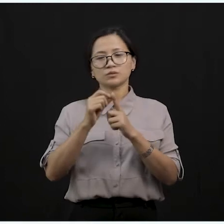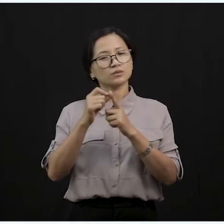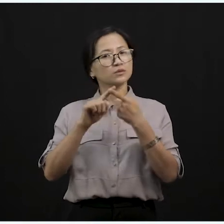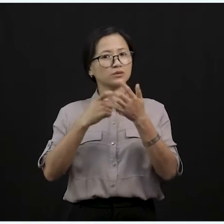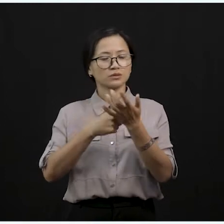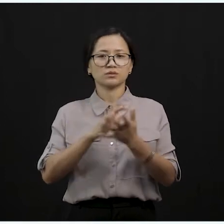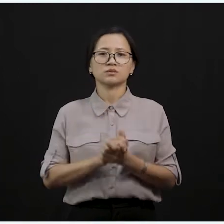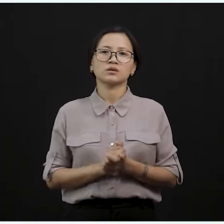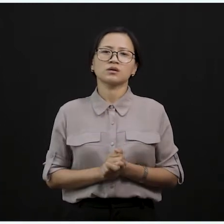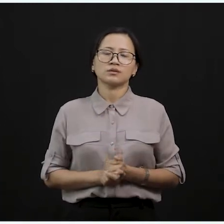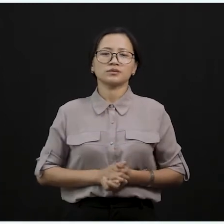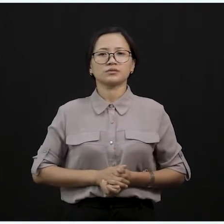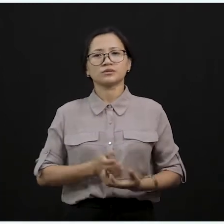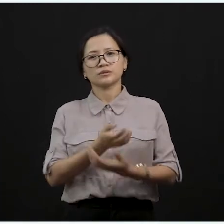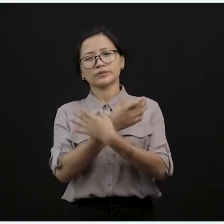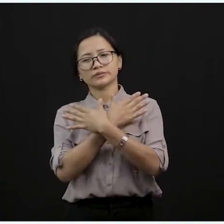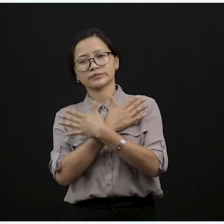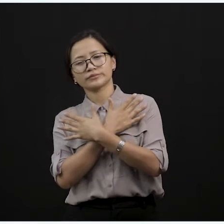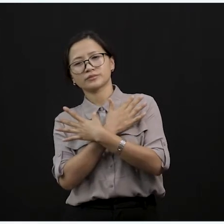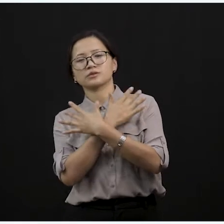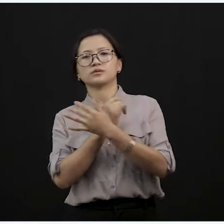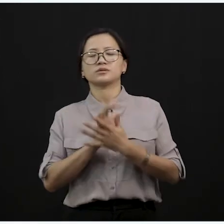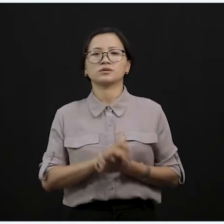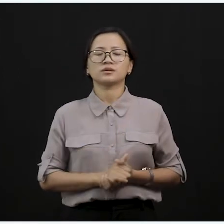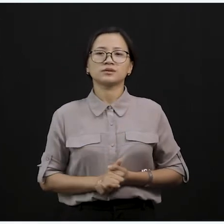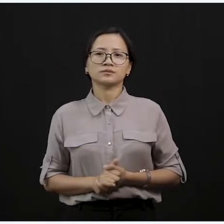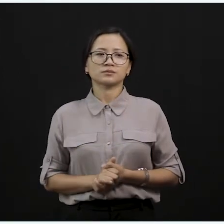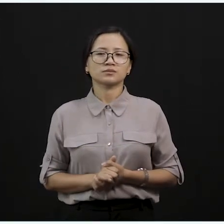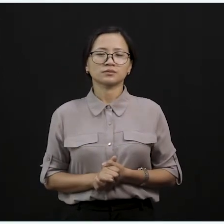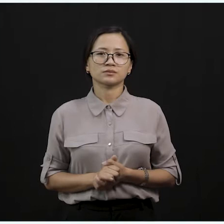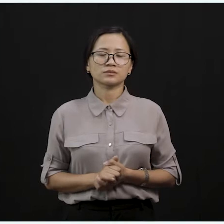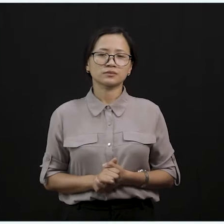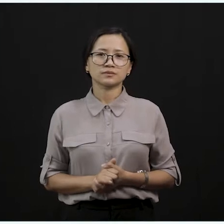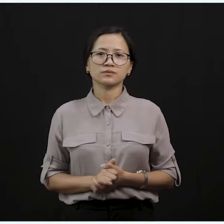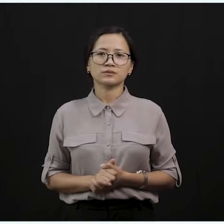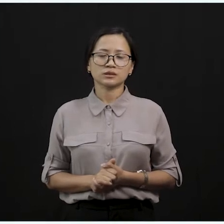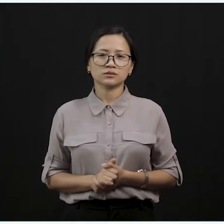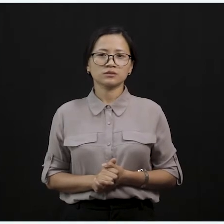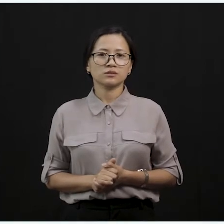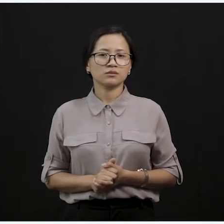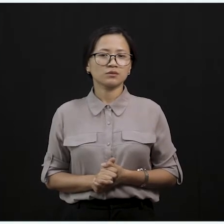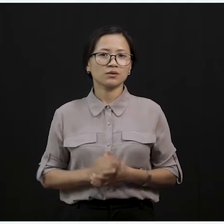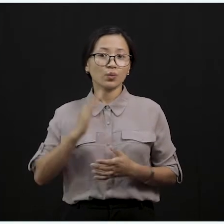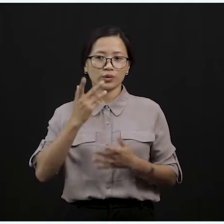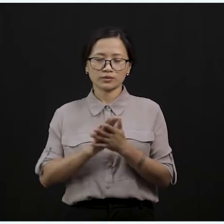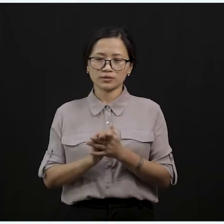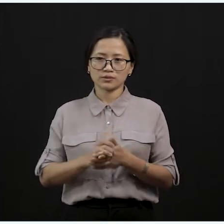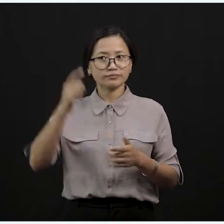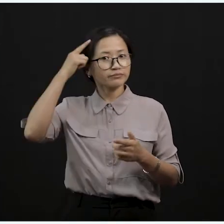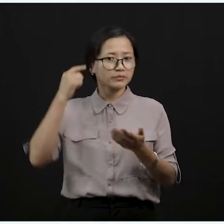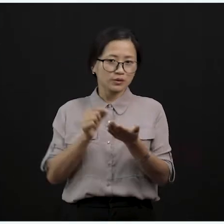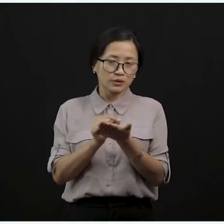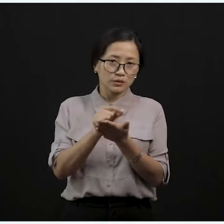grasshopper was chill, he was very relaxed. Okay? So when the ants